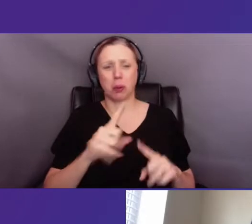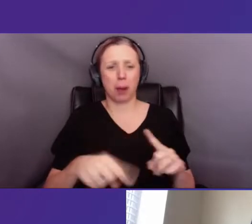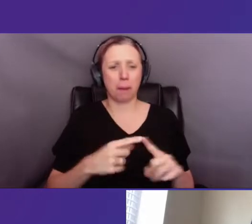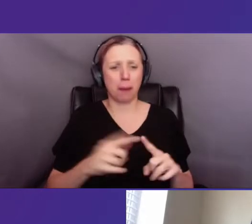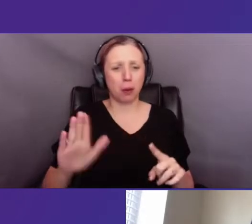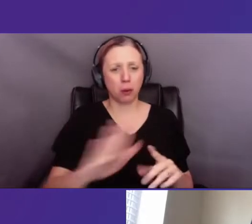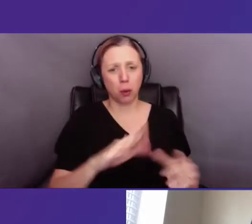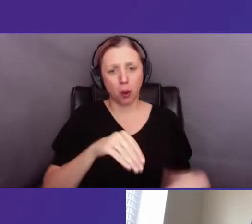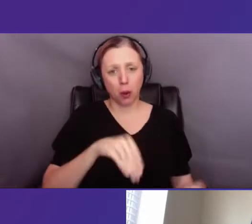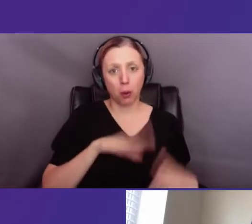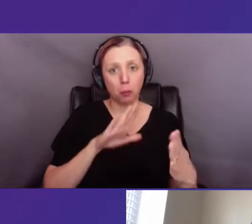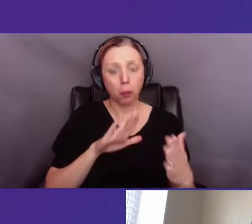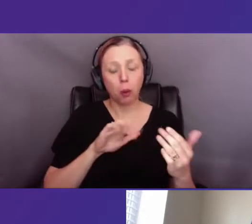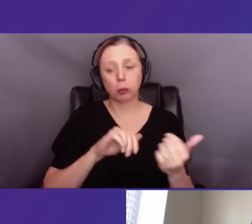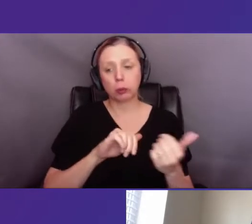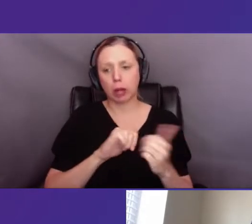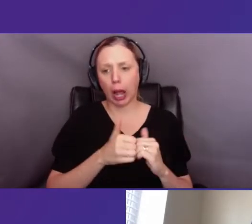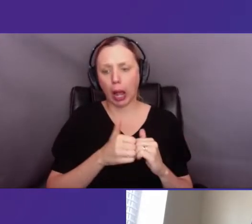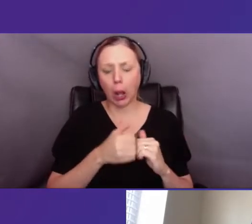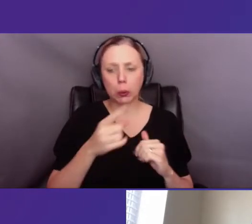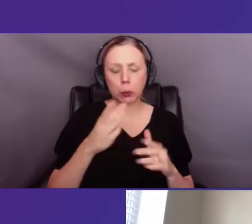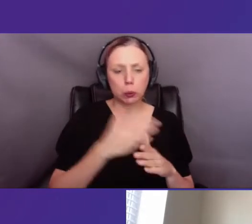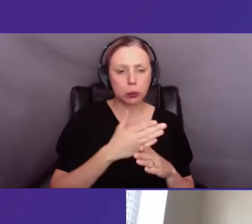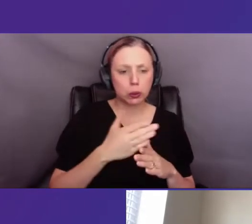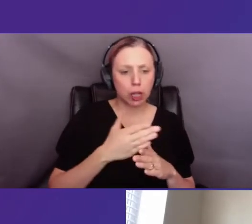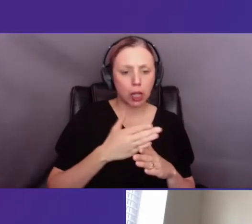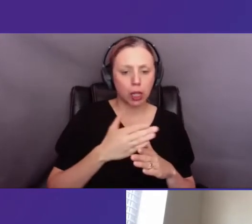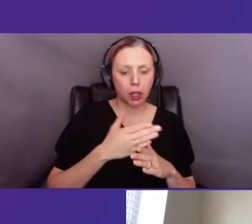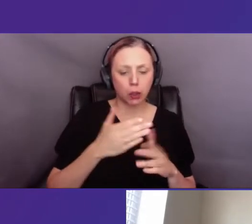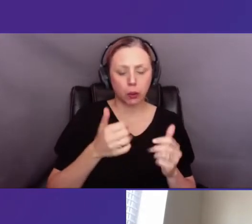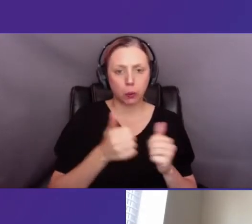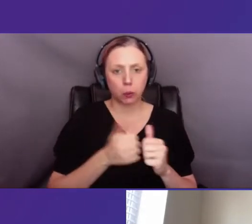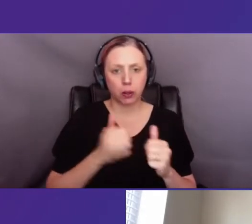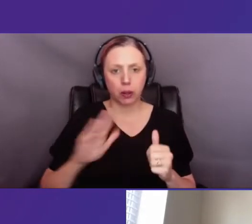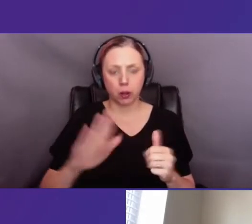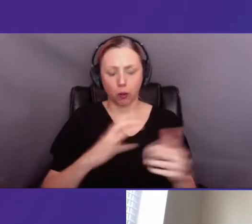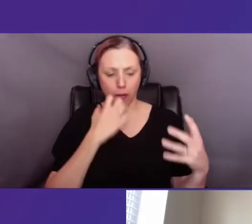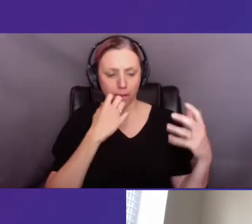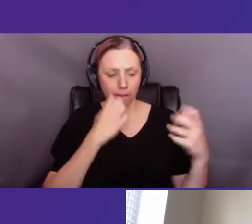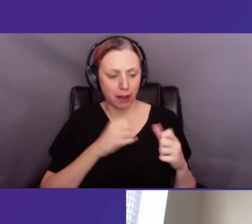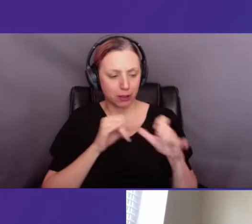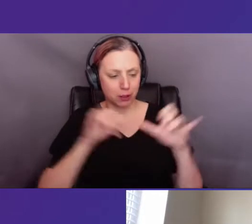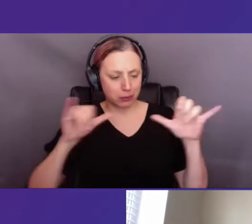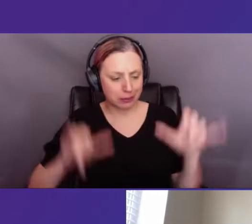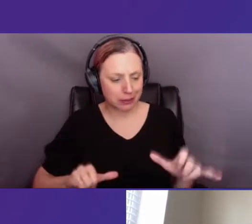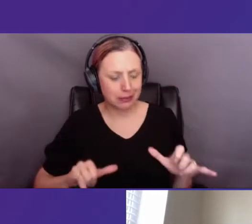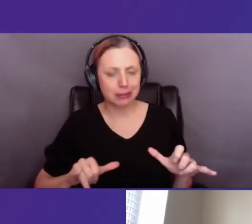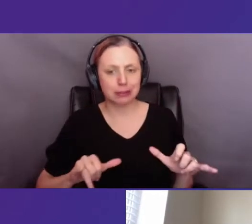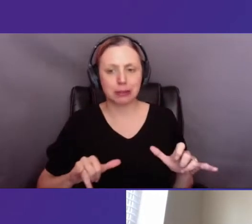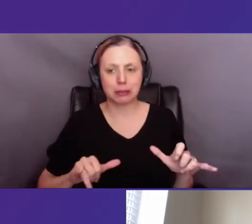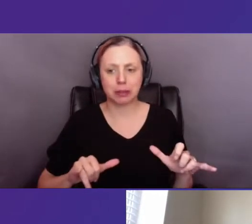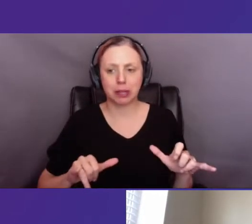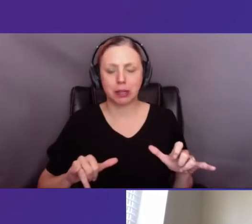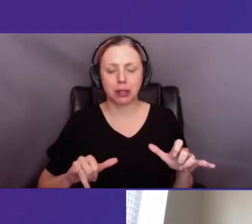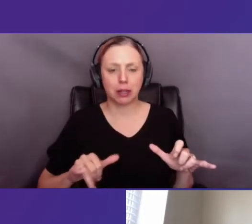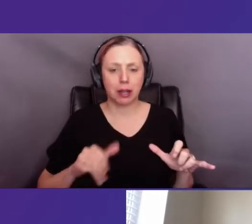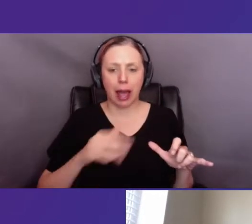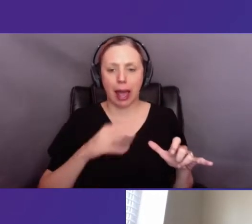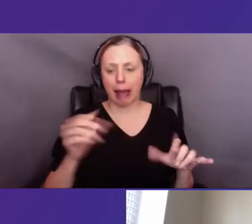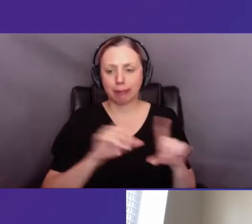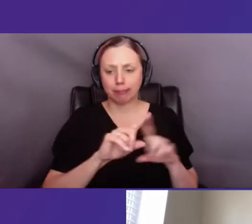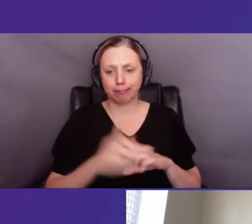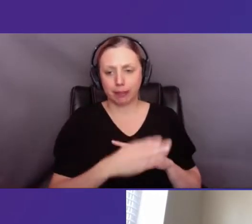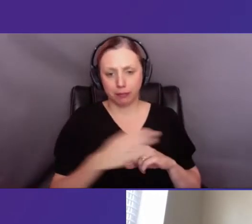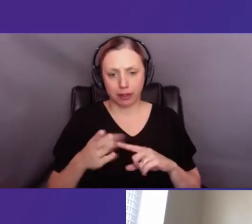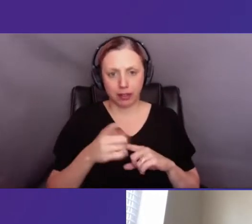of how you shared with your value system and the things that you're bringing